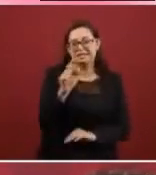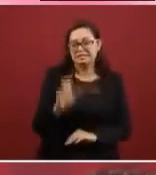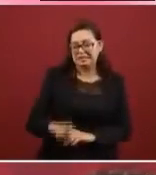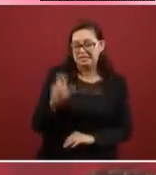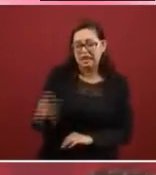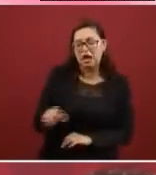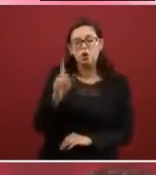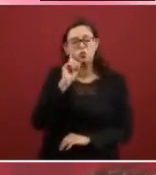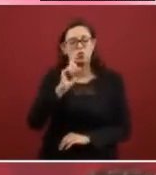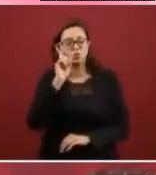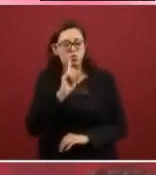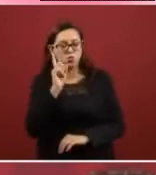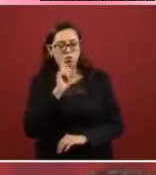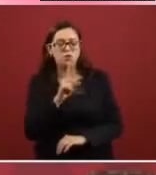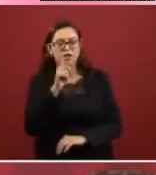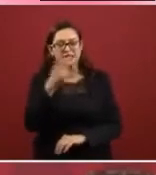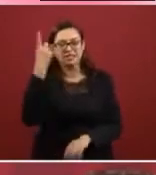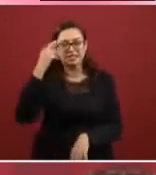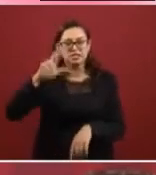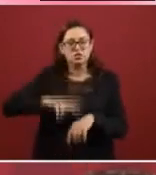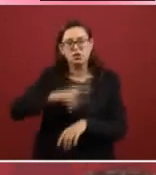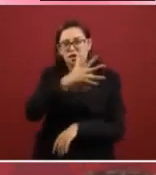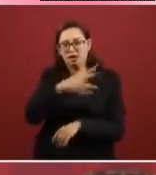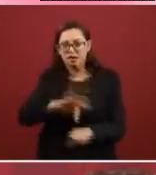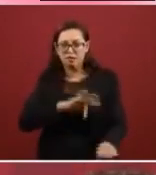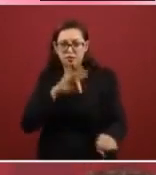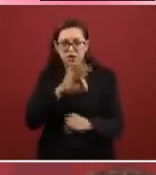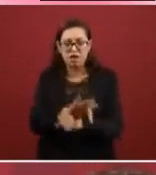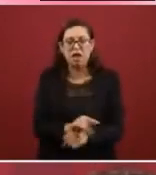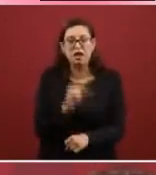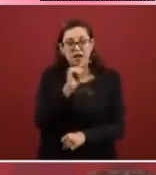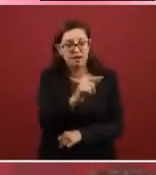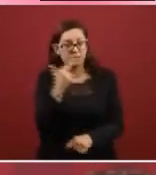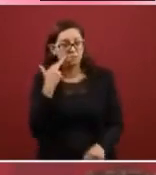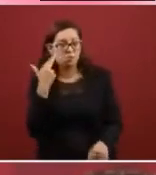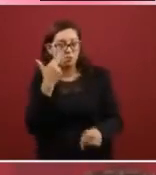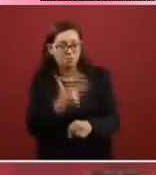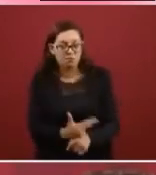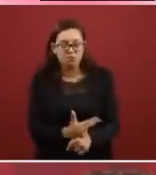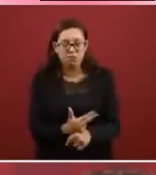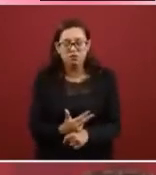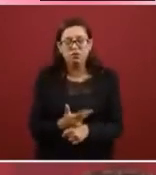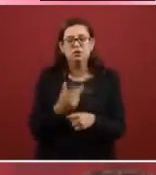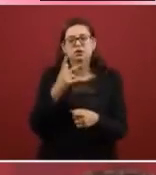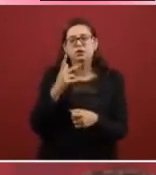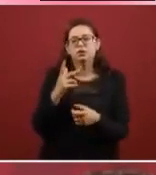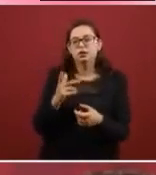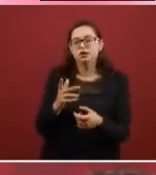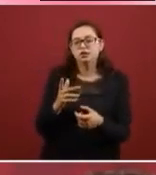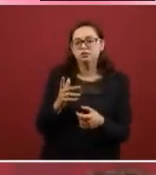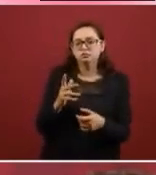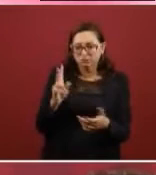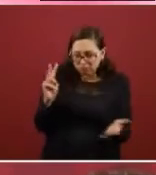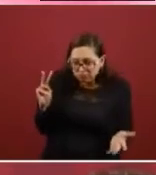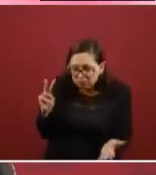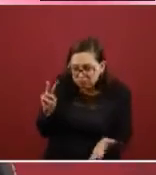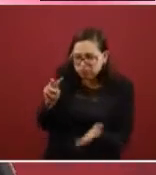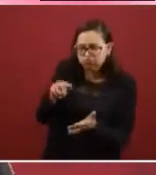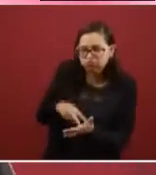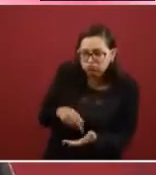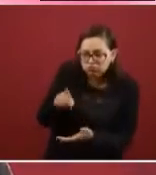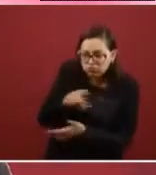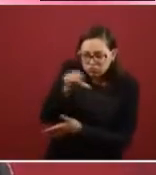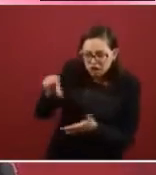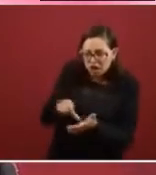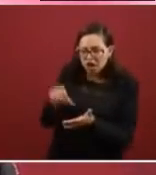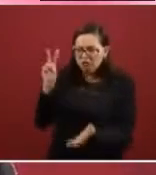Antonio. He was in San Antonio. And he was. And he. They handled 21 people that